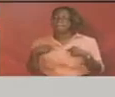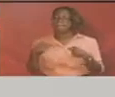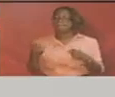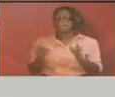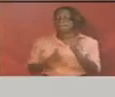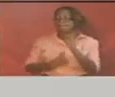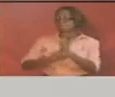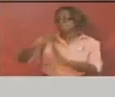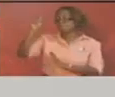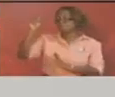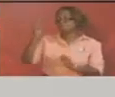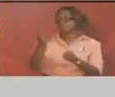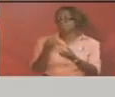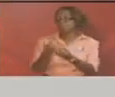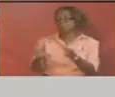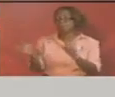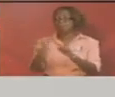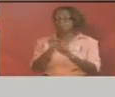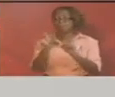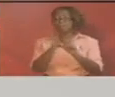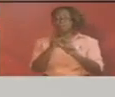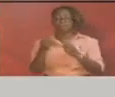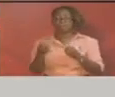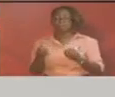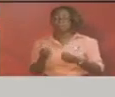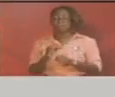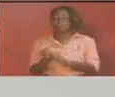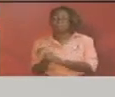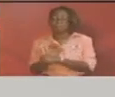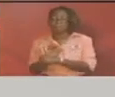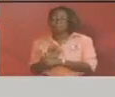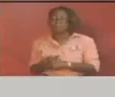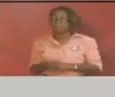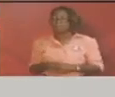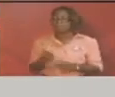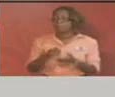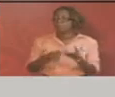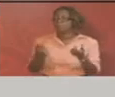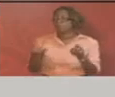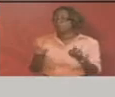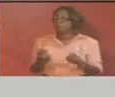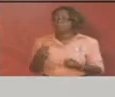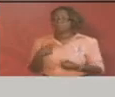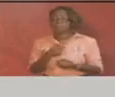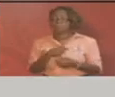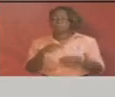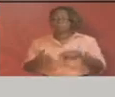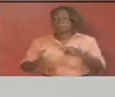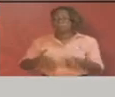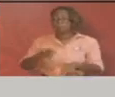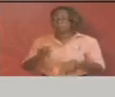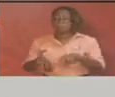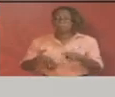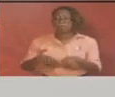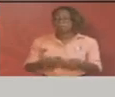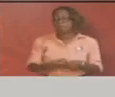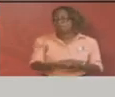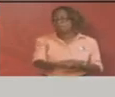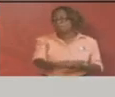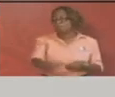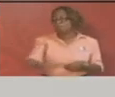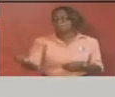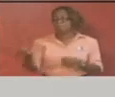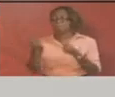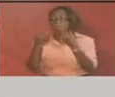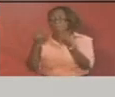particular communities where we would have had distribution of flyers and upscaled our ground level communication. That has started